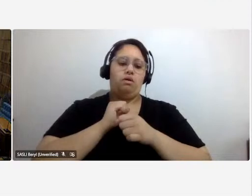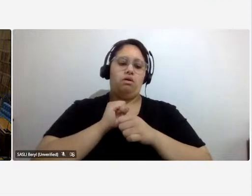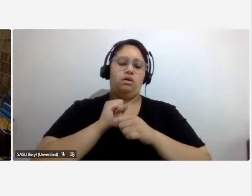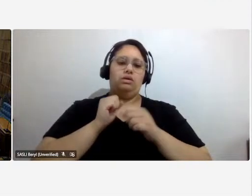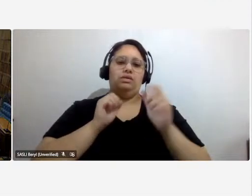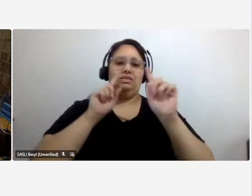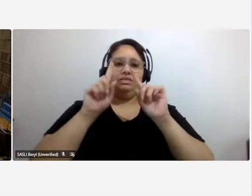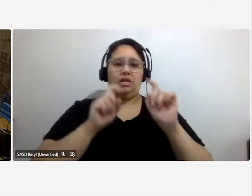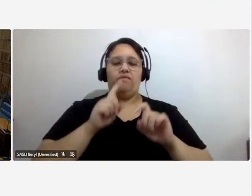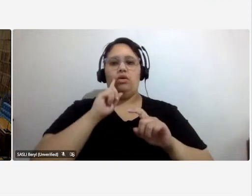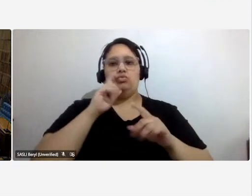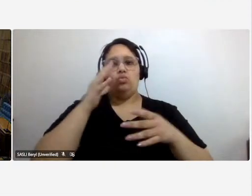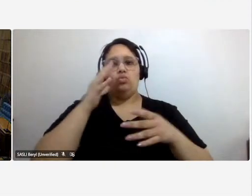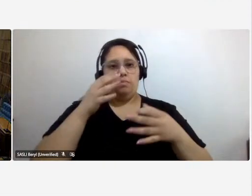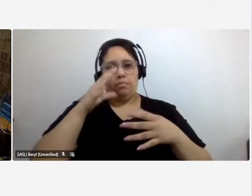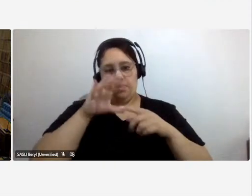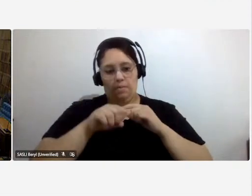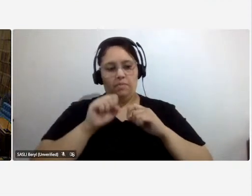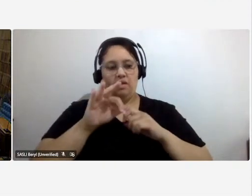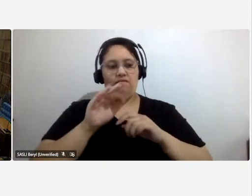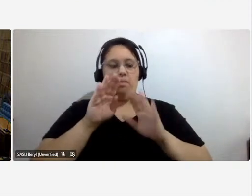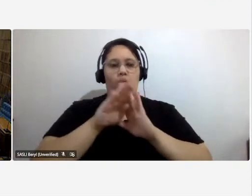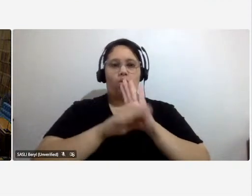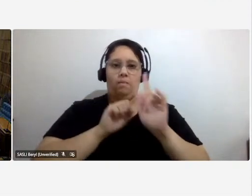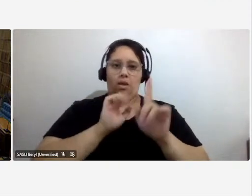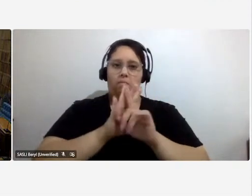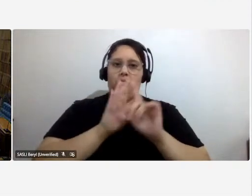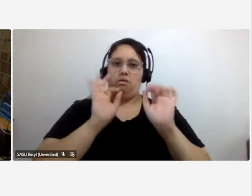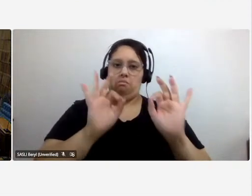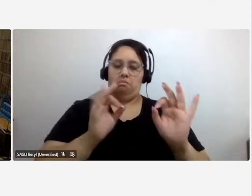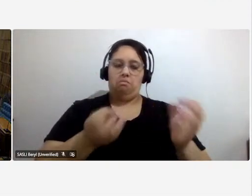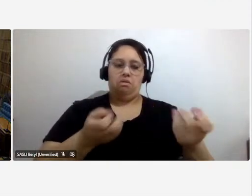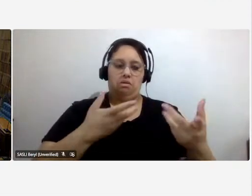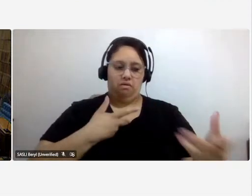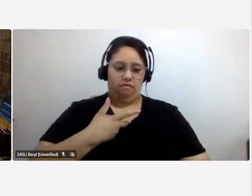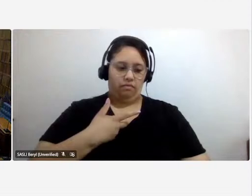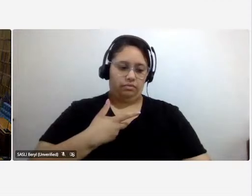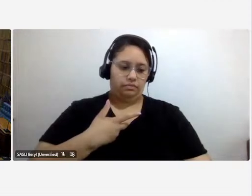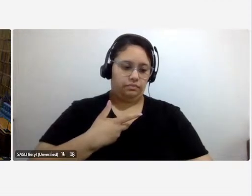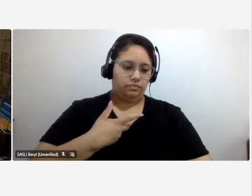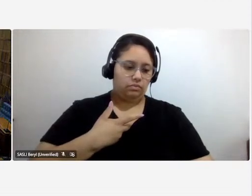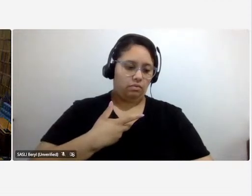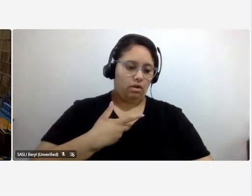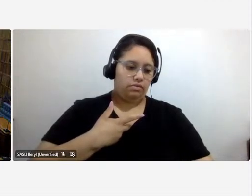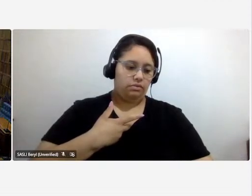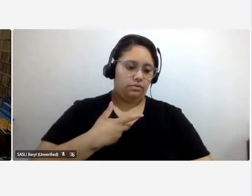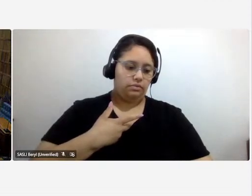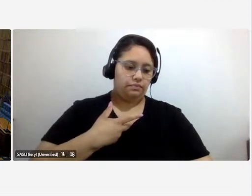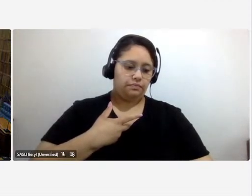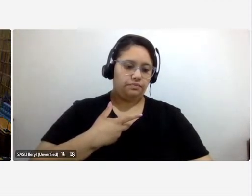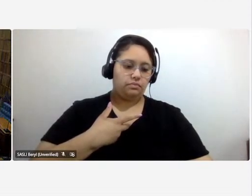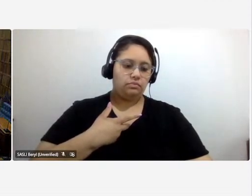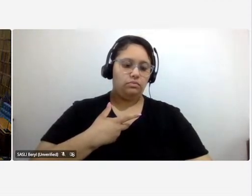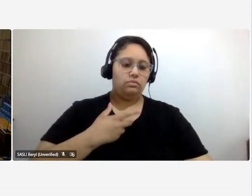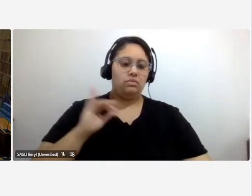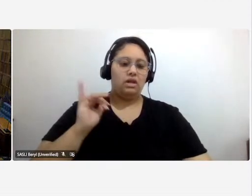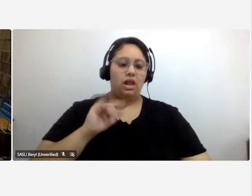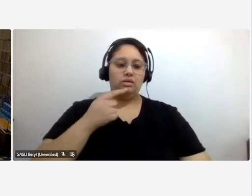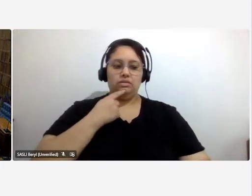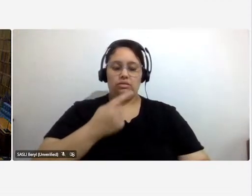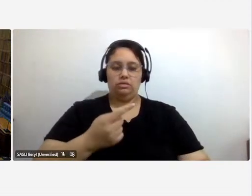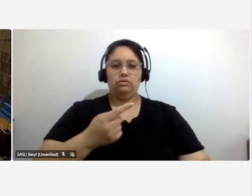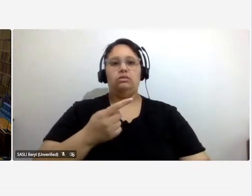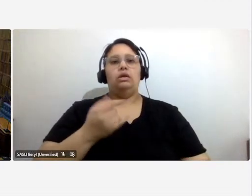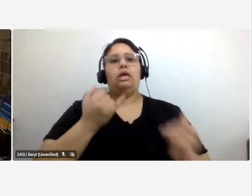determine whether the program was making an impact. Like Lyndon has said, it's very important that that's done independently, so it's